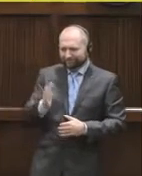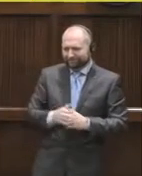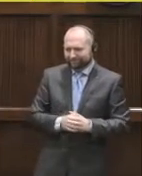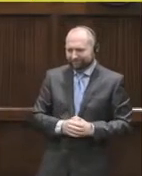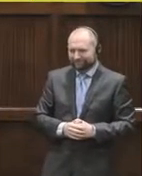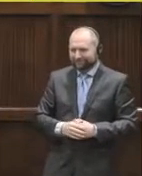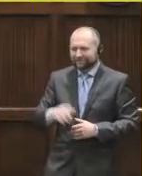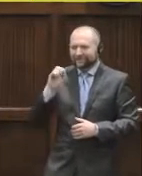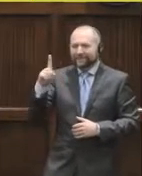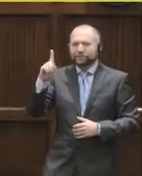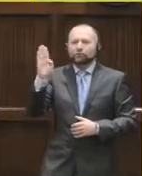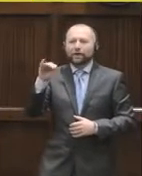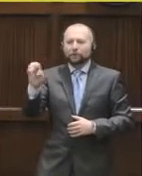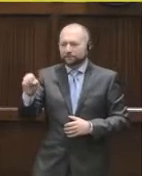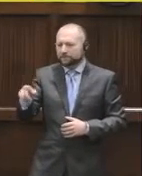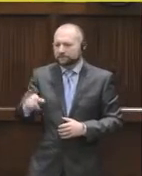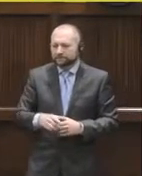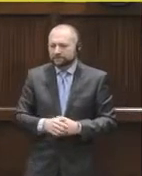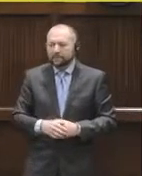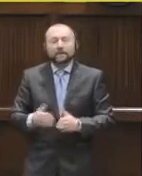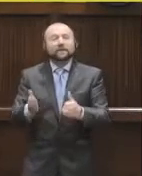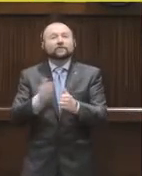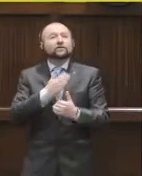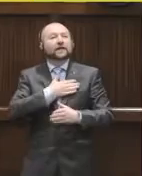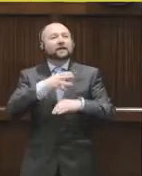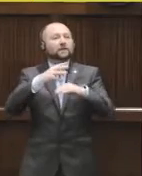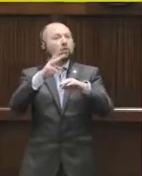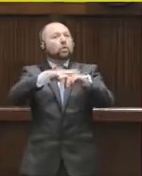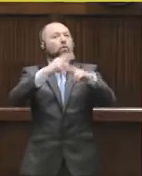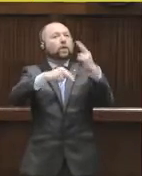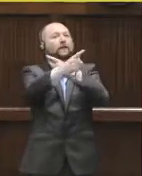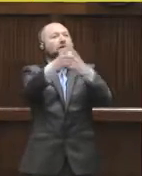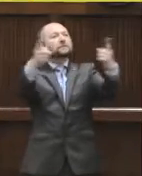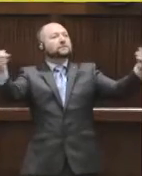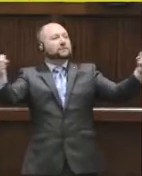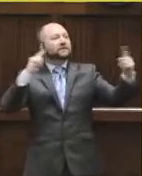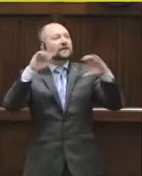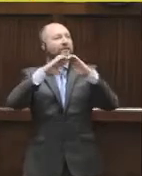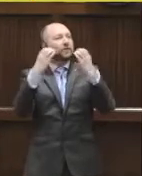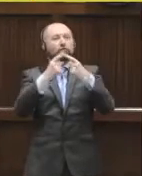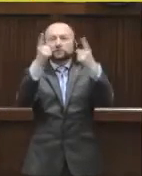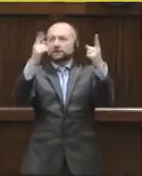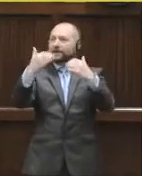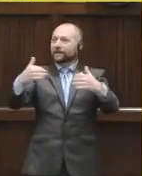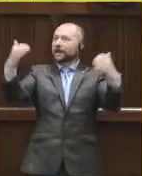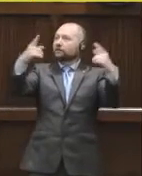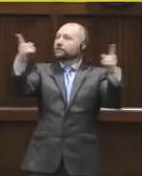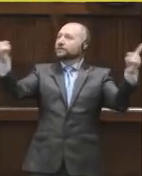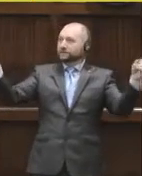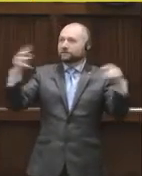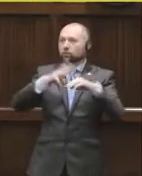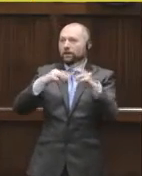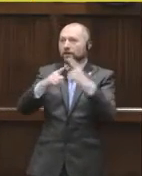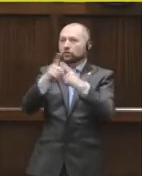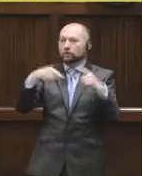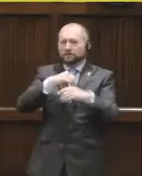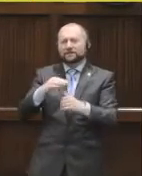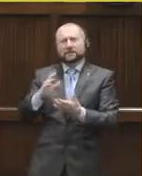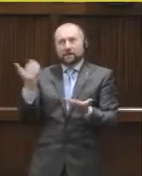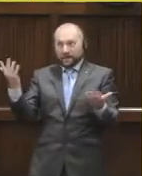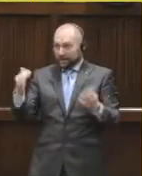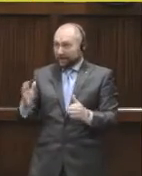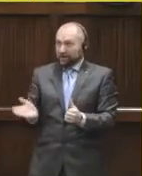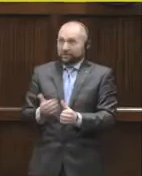you. Ceann Comhairle. I'd like to first welcome the many members of the deaf community in the gallery here today on this very historic day.